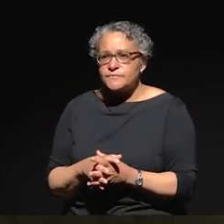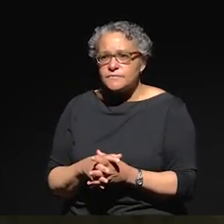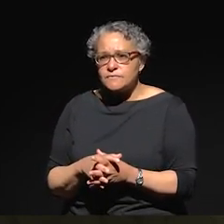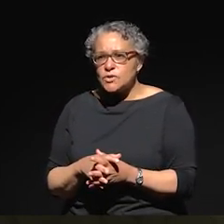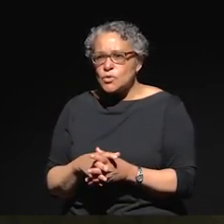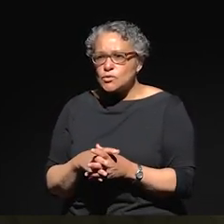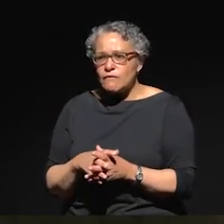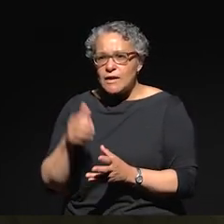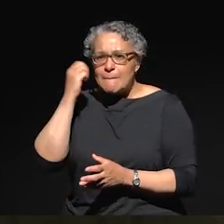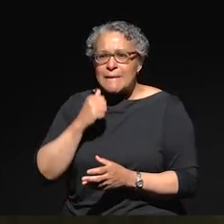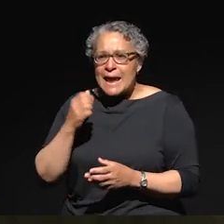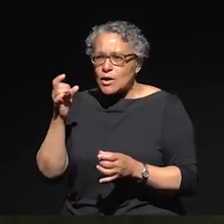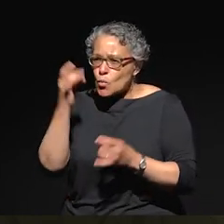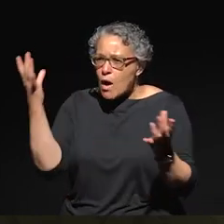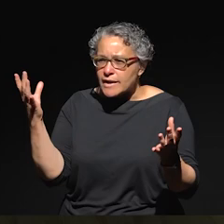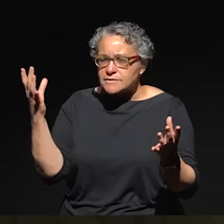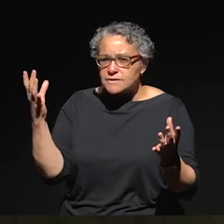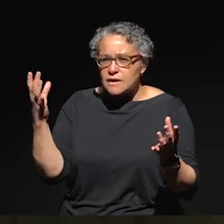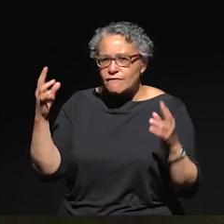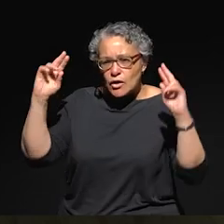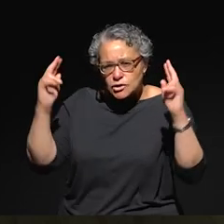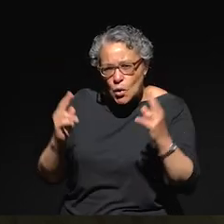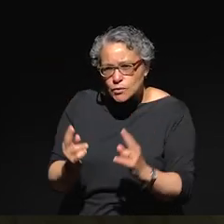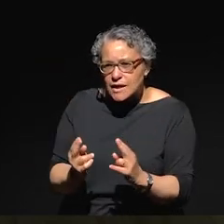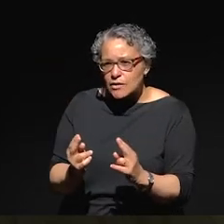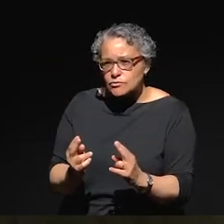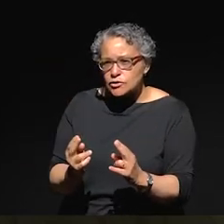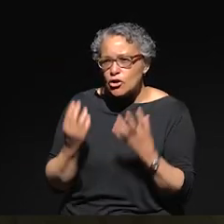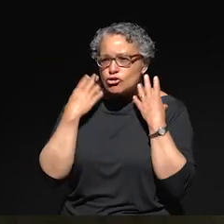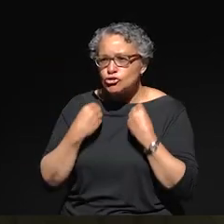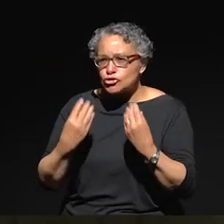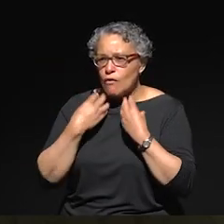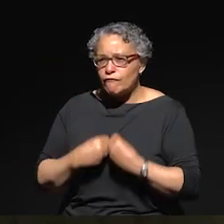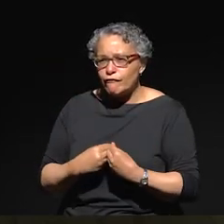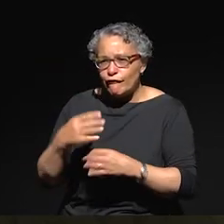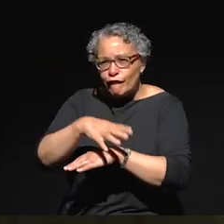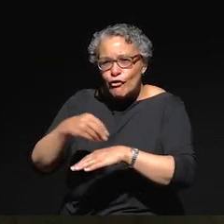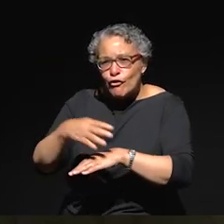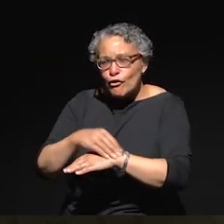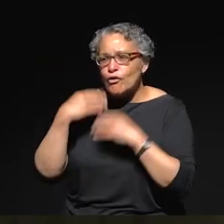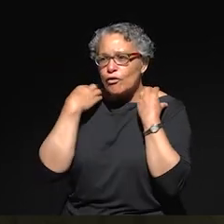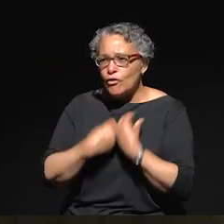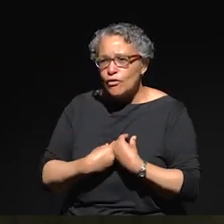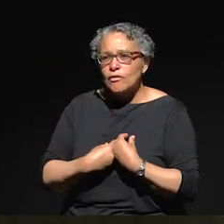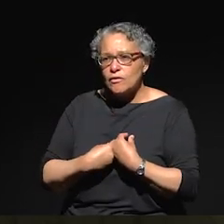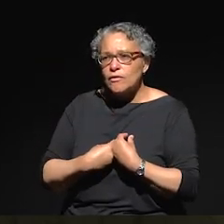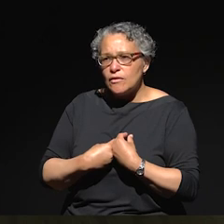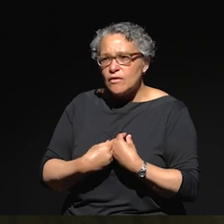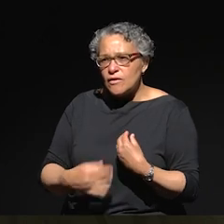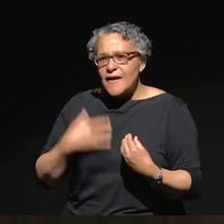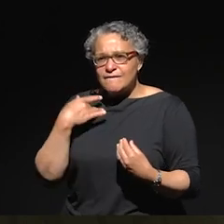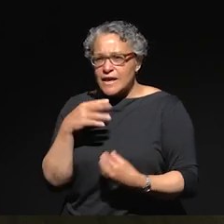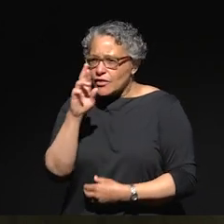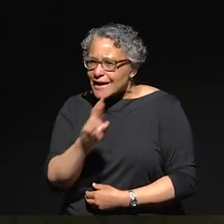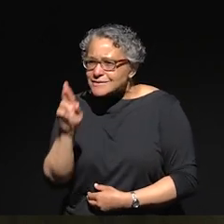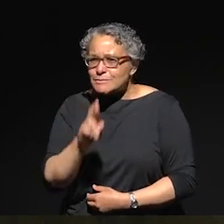portrait, toned down, very soft fur in his jacket, giving a sense of intimacy and softness,